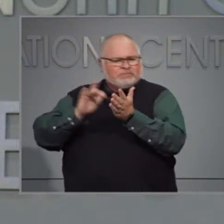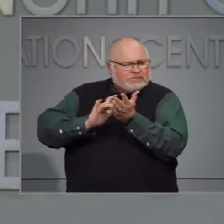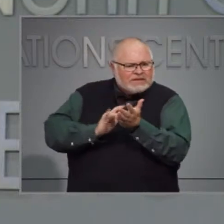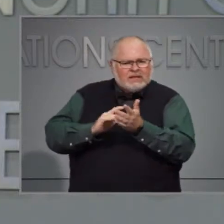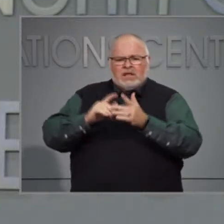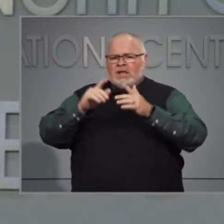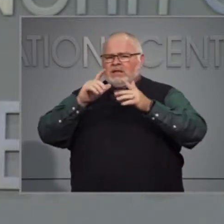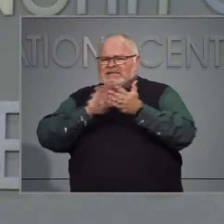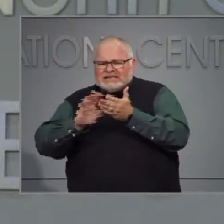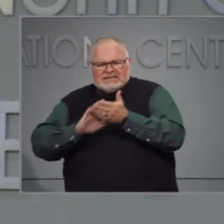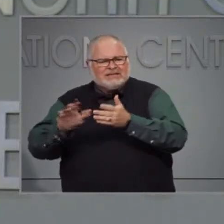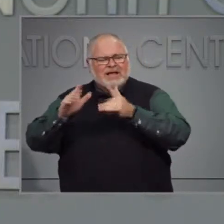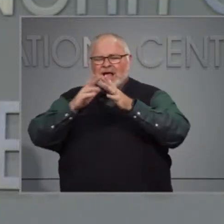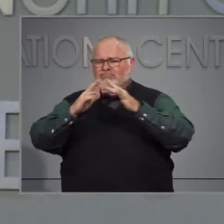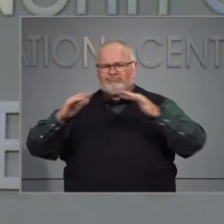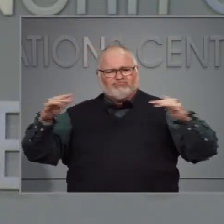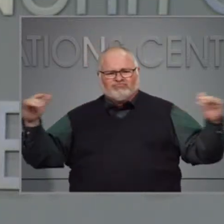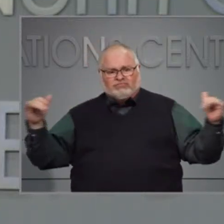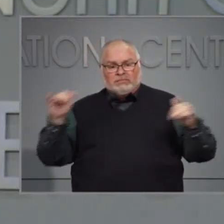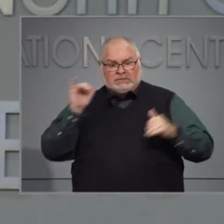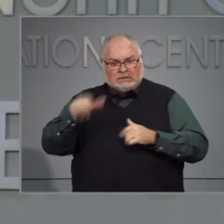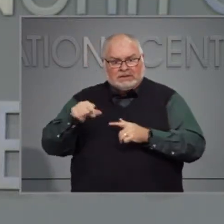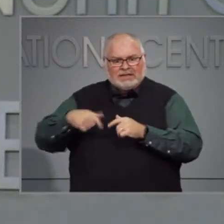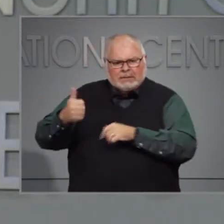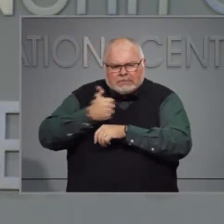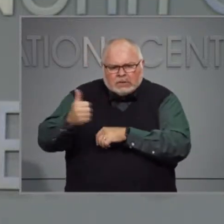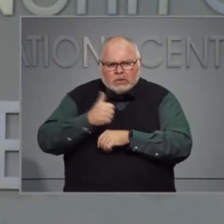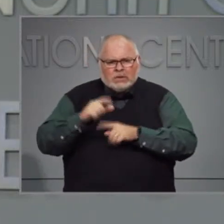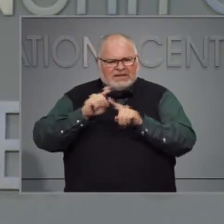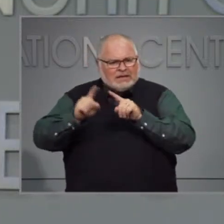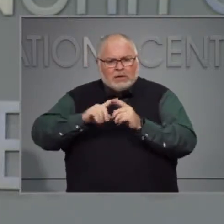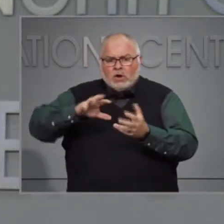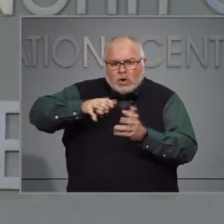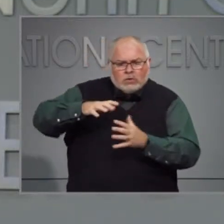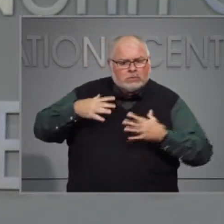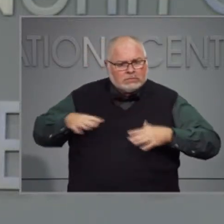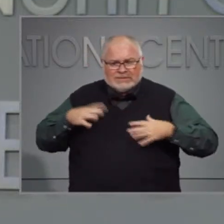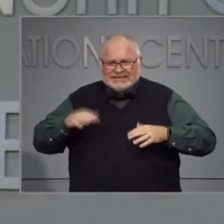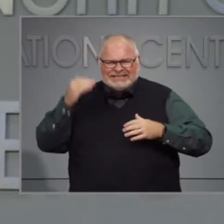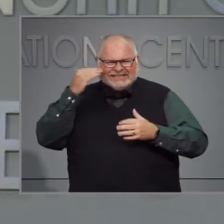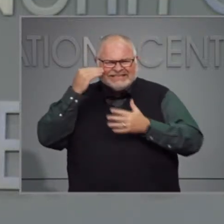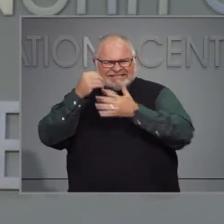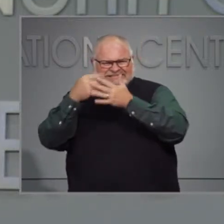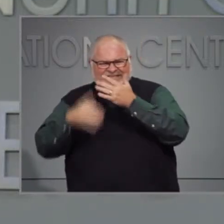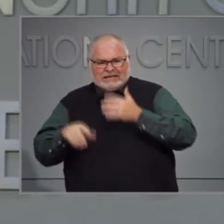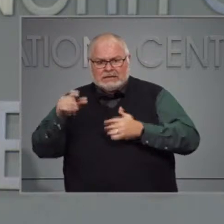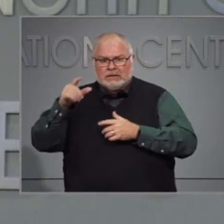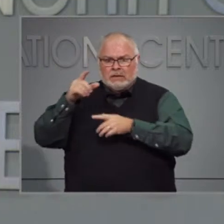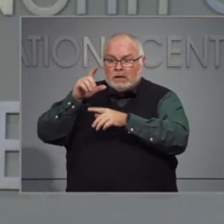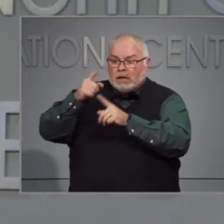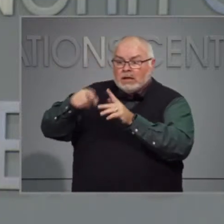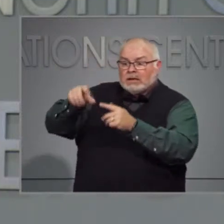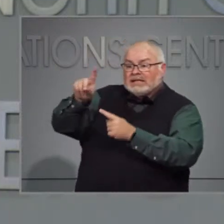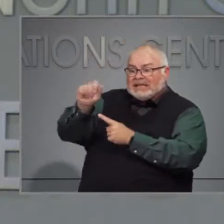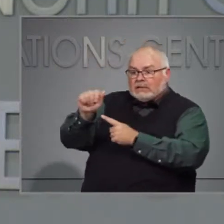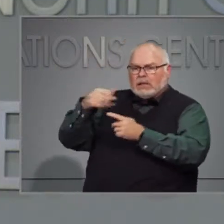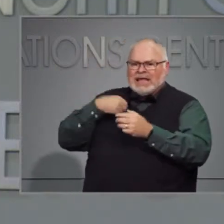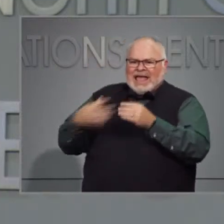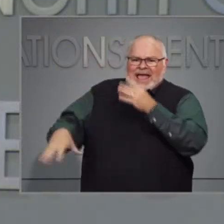disinfecting, transportation, security, laundry, and care for those with disabilities and/or access and functional